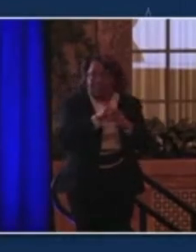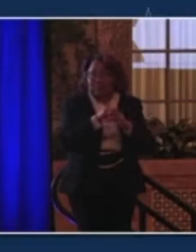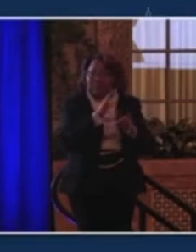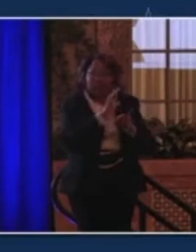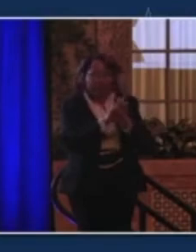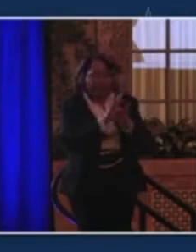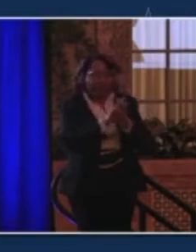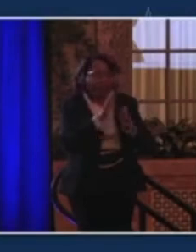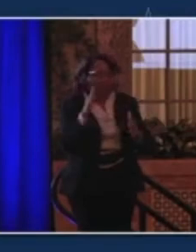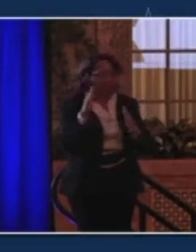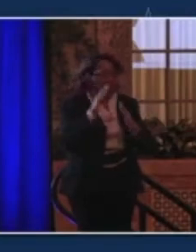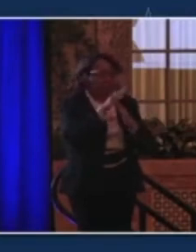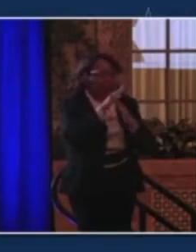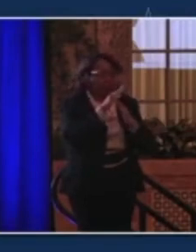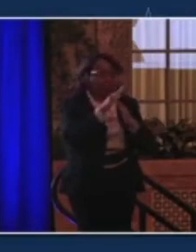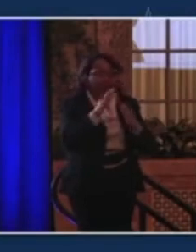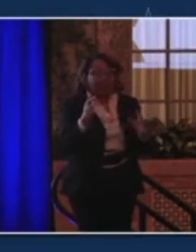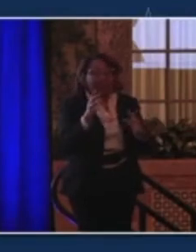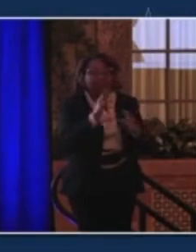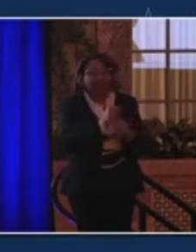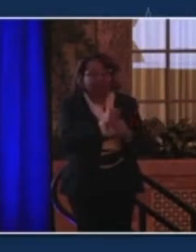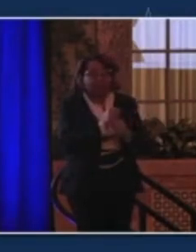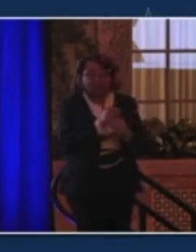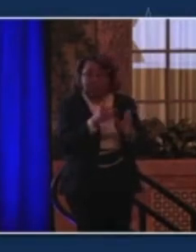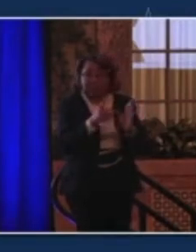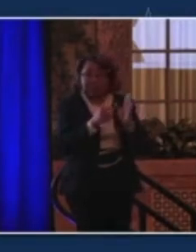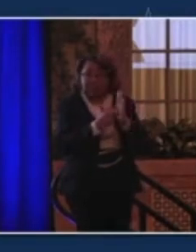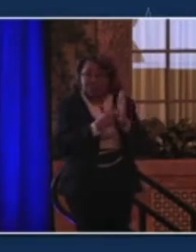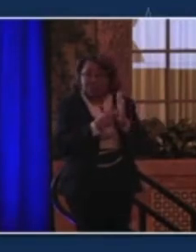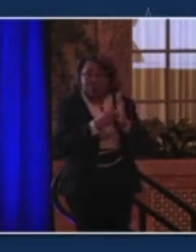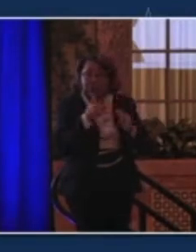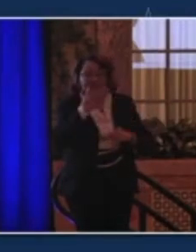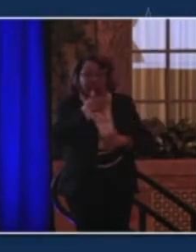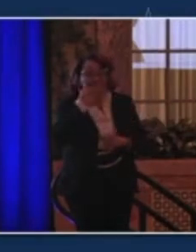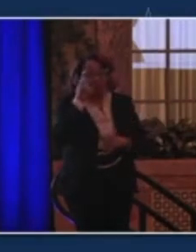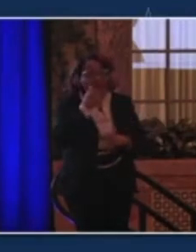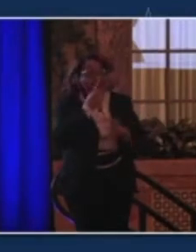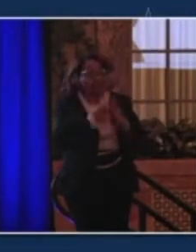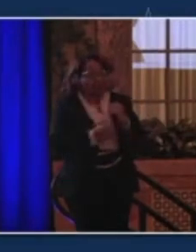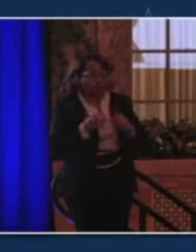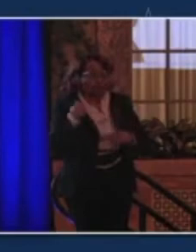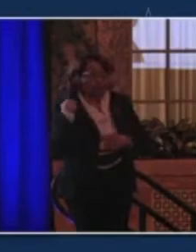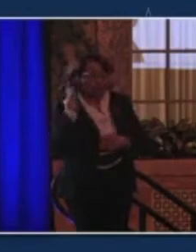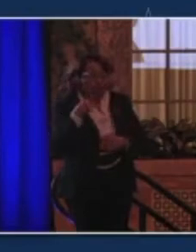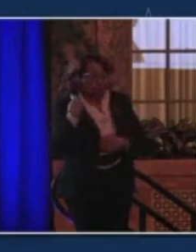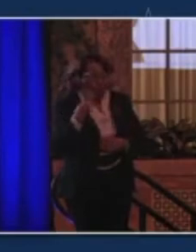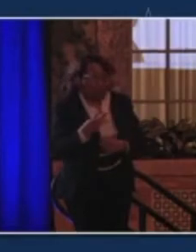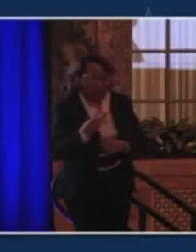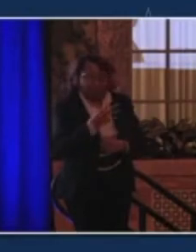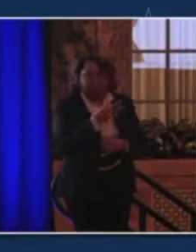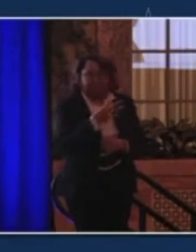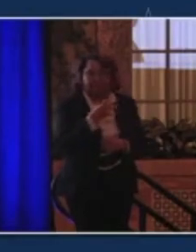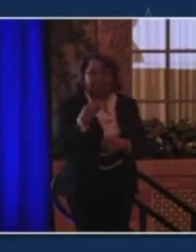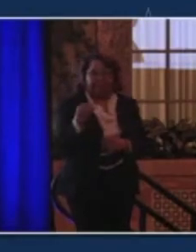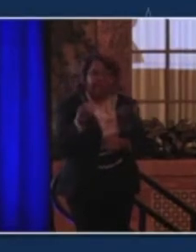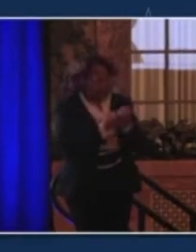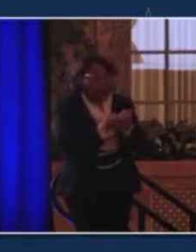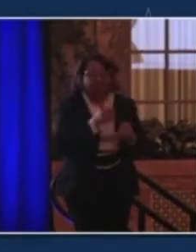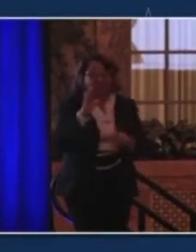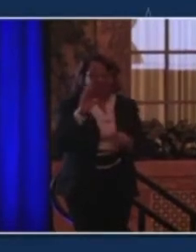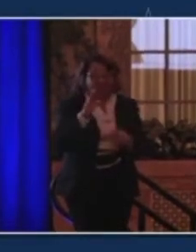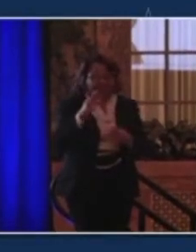excellence. And to summarize, they represent the best of both Harold Washington and Roosevelt